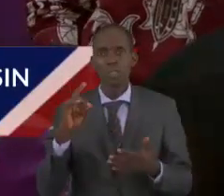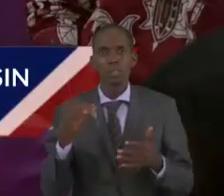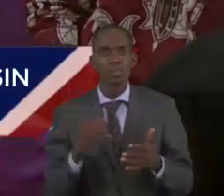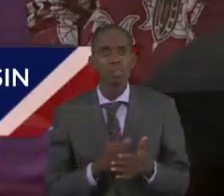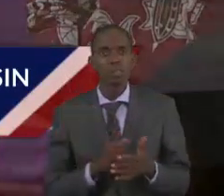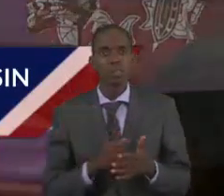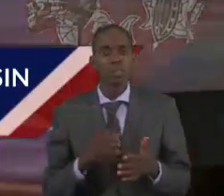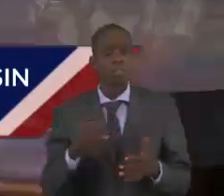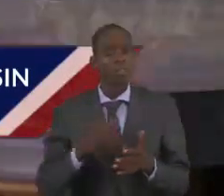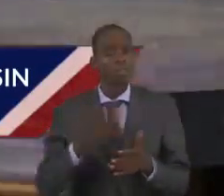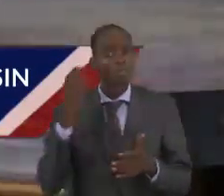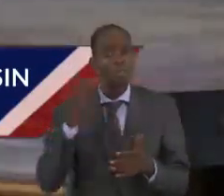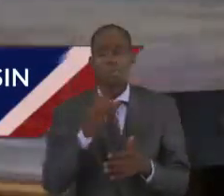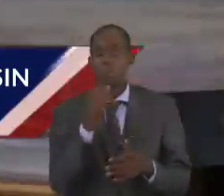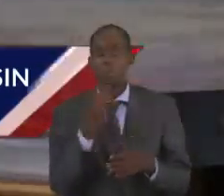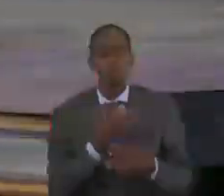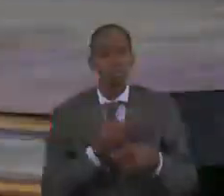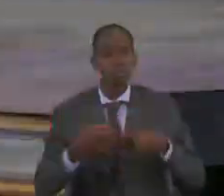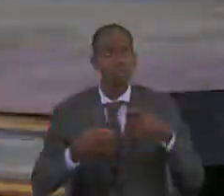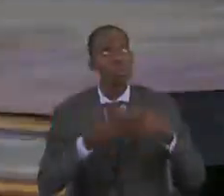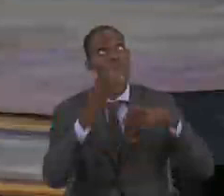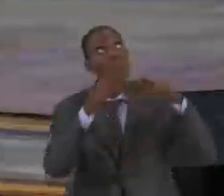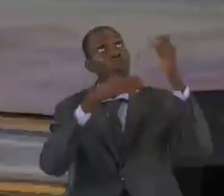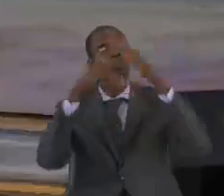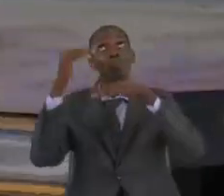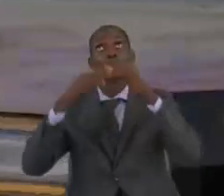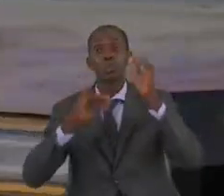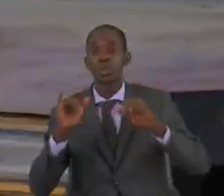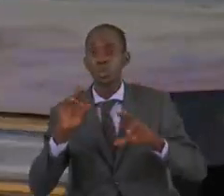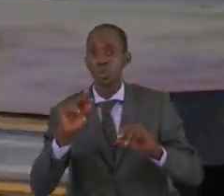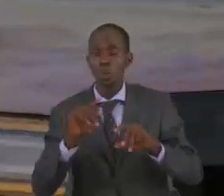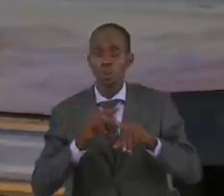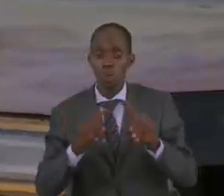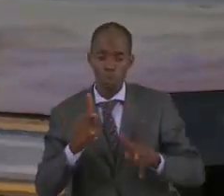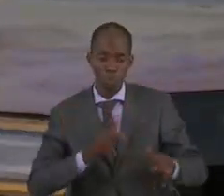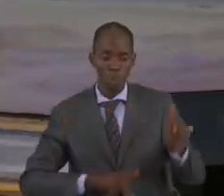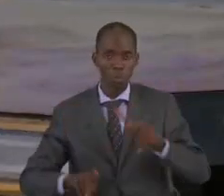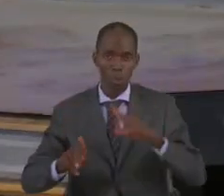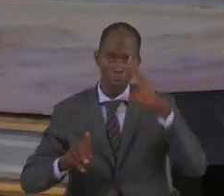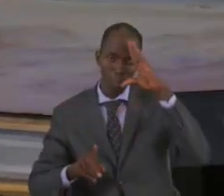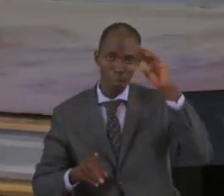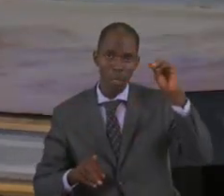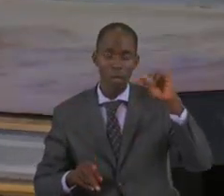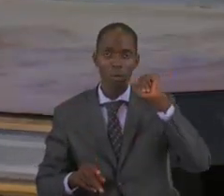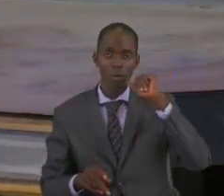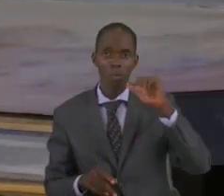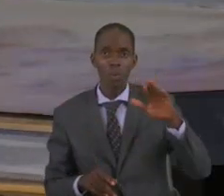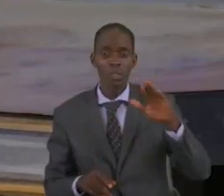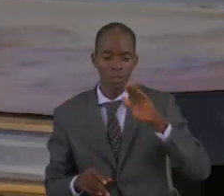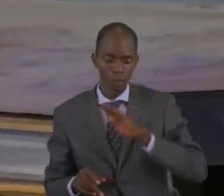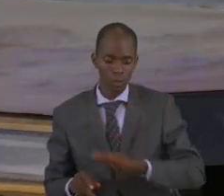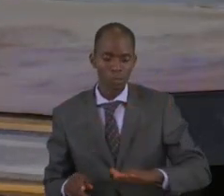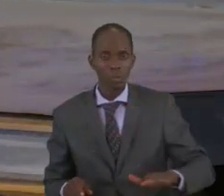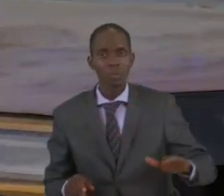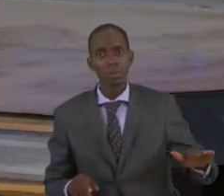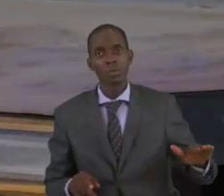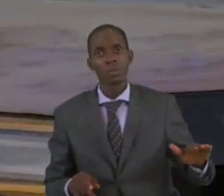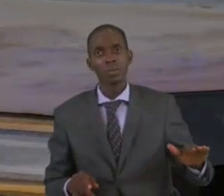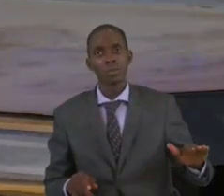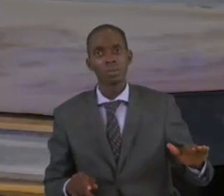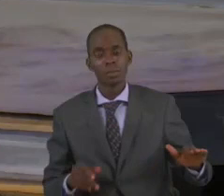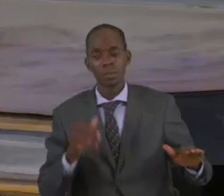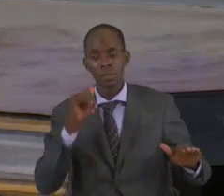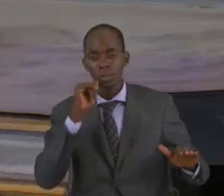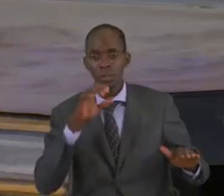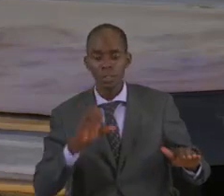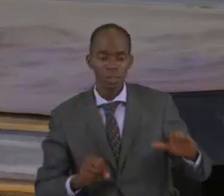It wasn't persecuting building, it was persecuting people, men, women, children,